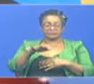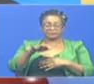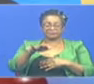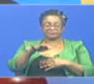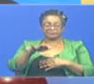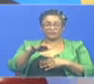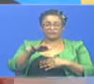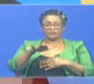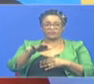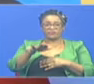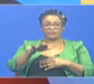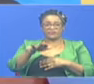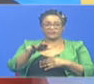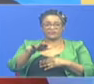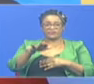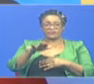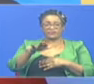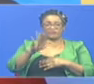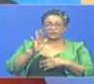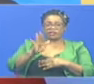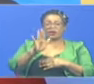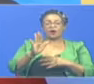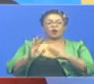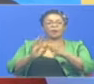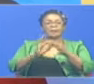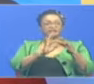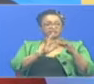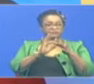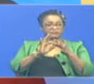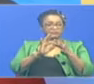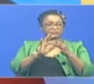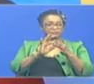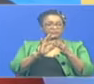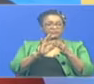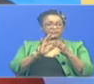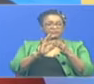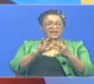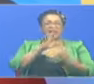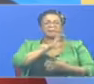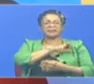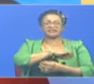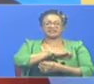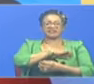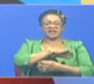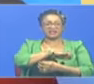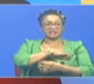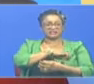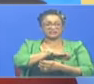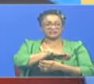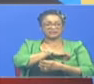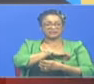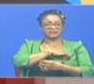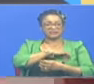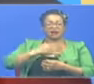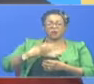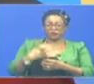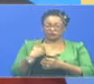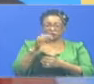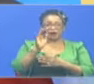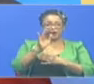their cooperation and perseverance, and want to urge them